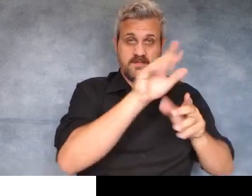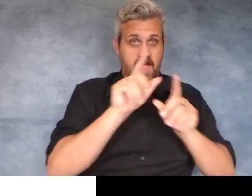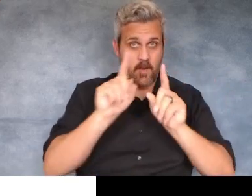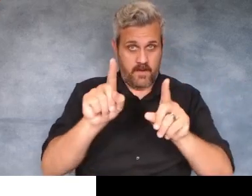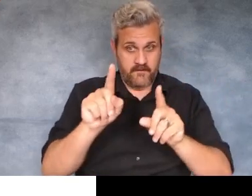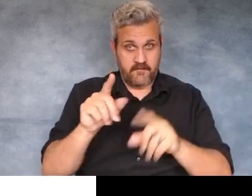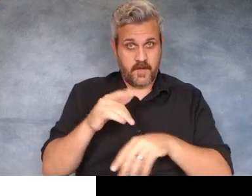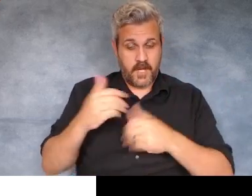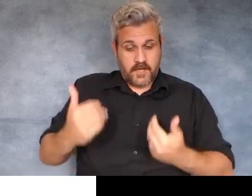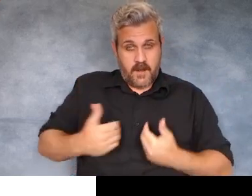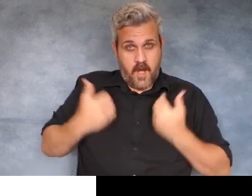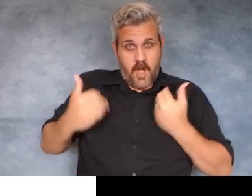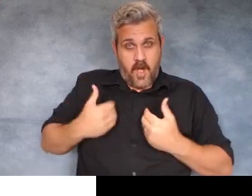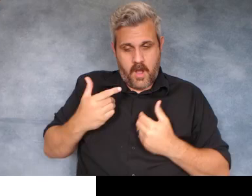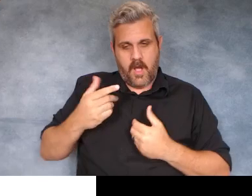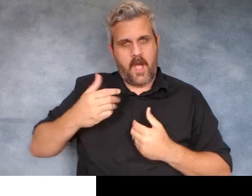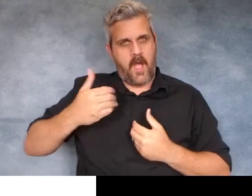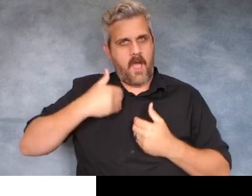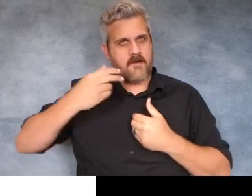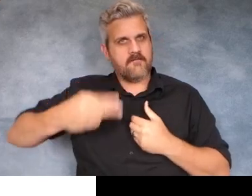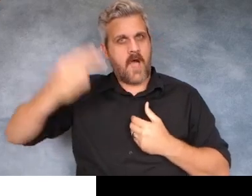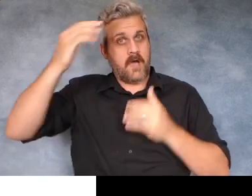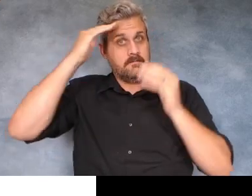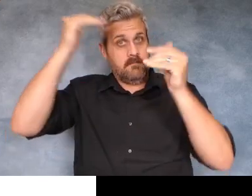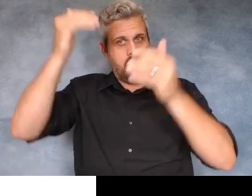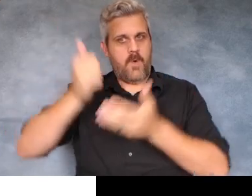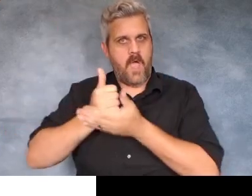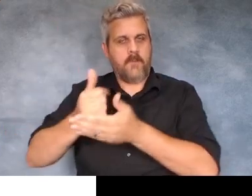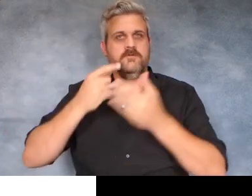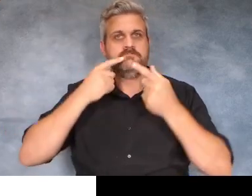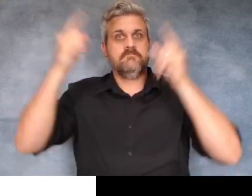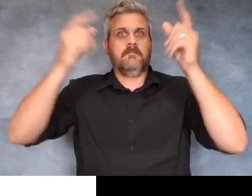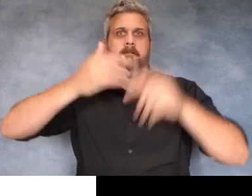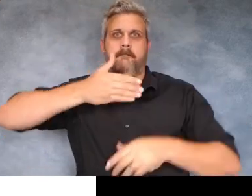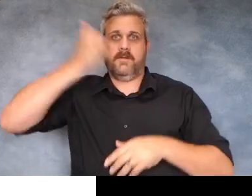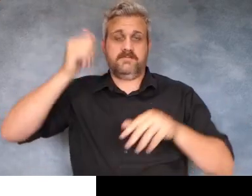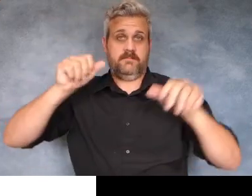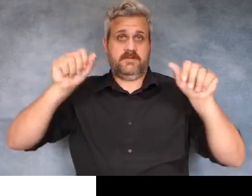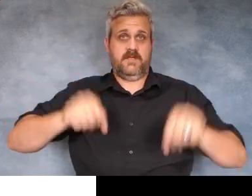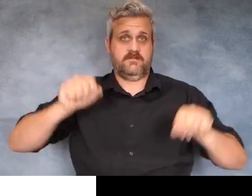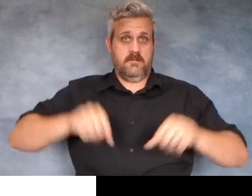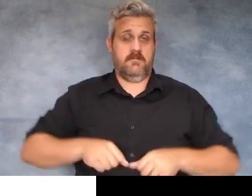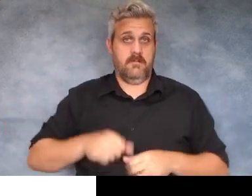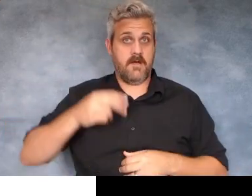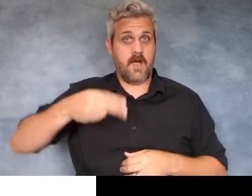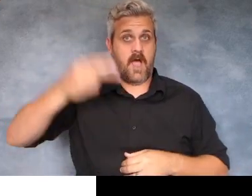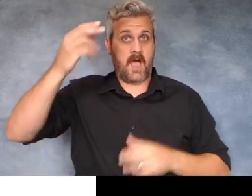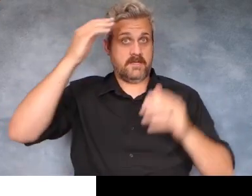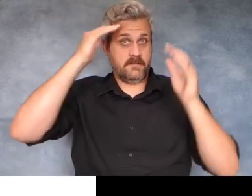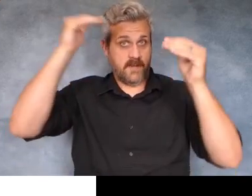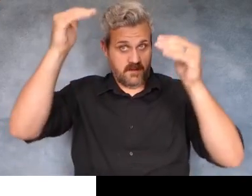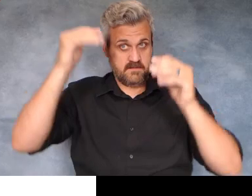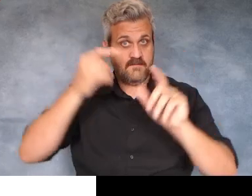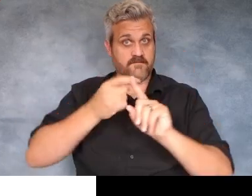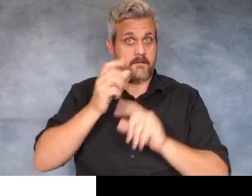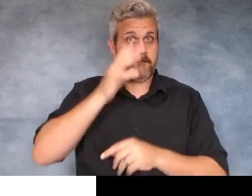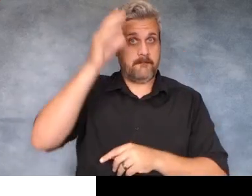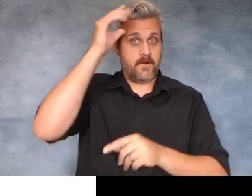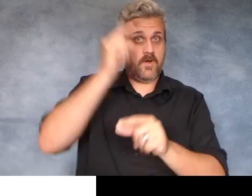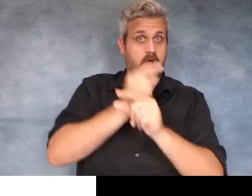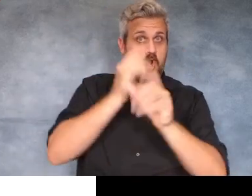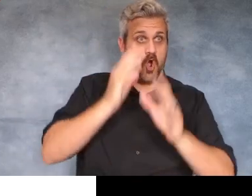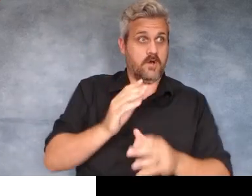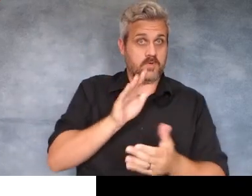early years will help your child obtain his or her greatest potential. High expectations by parents and guardians and school